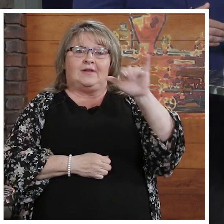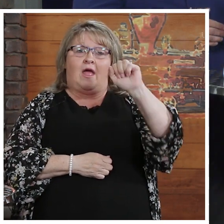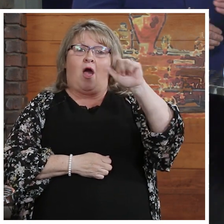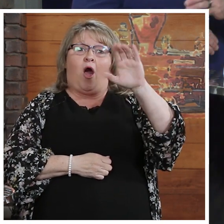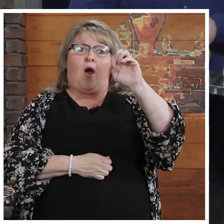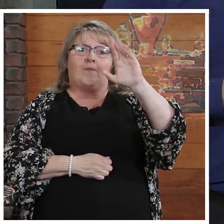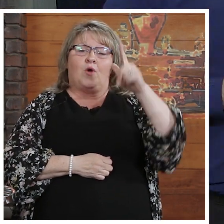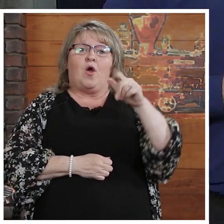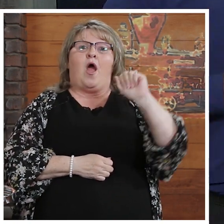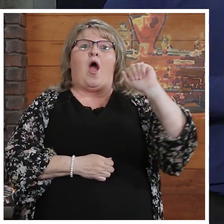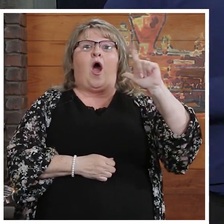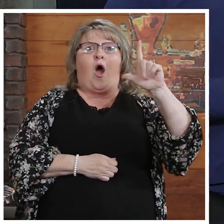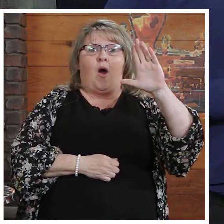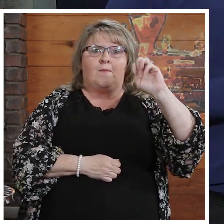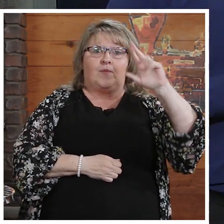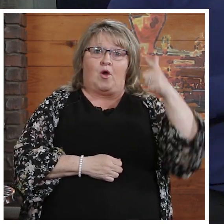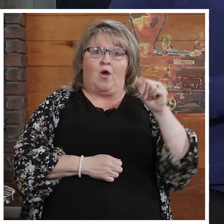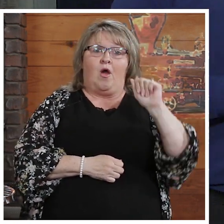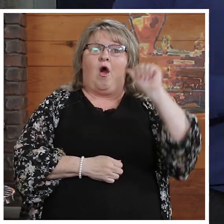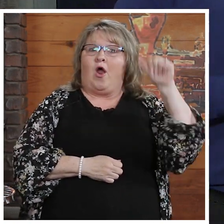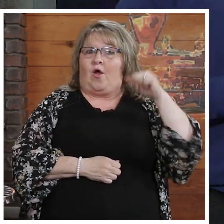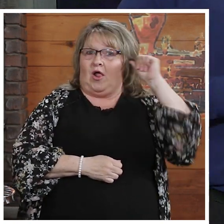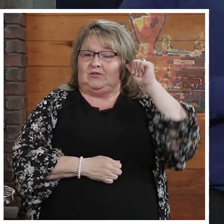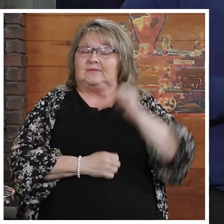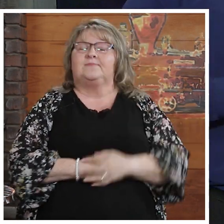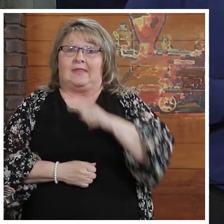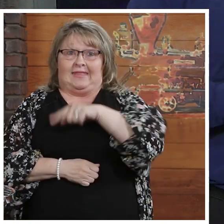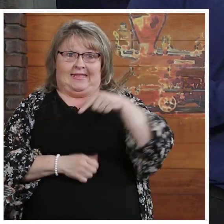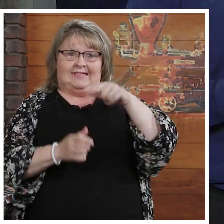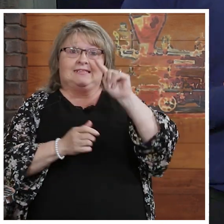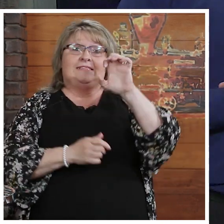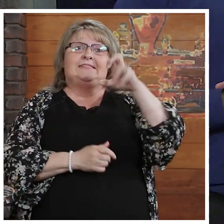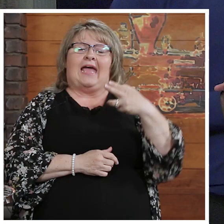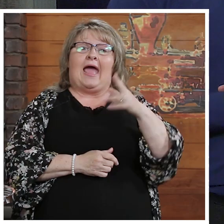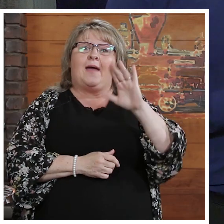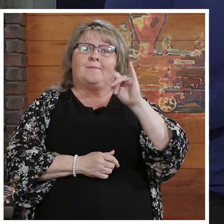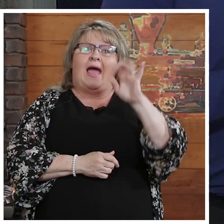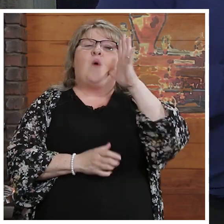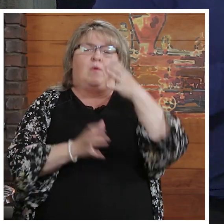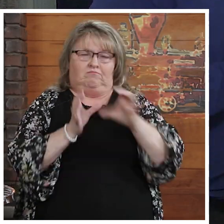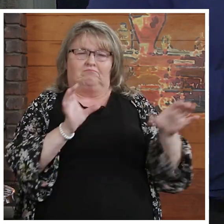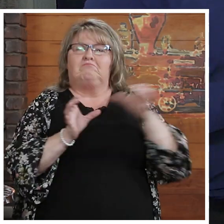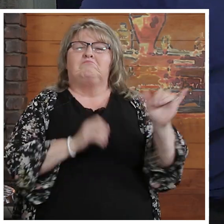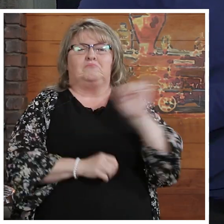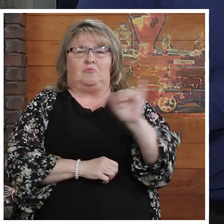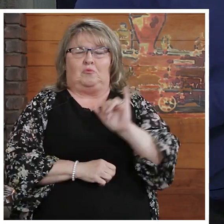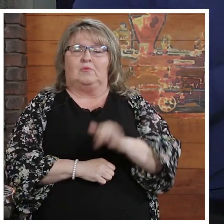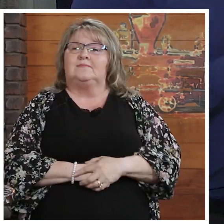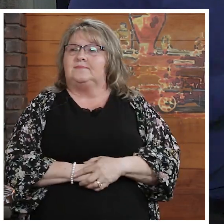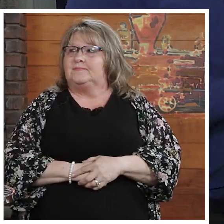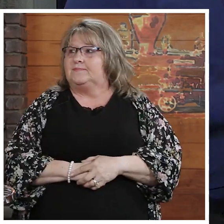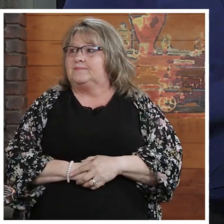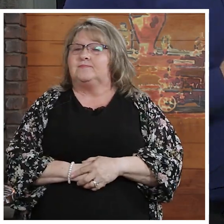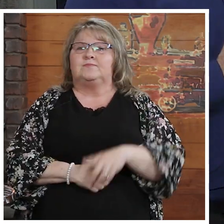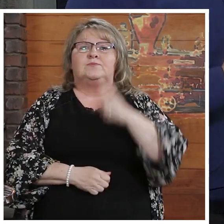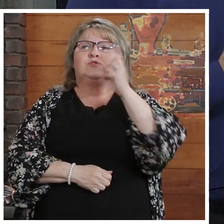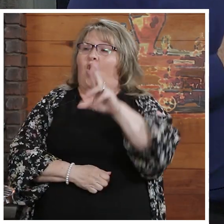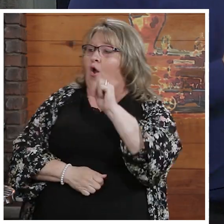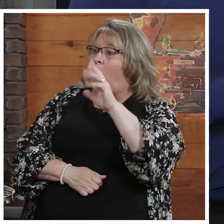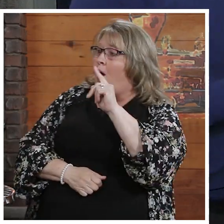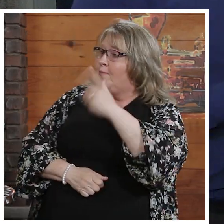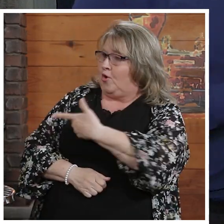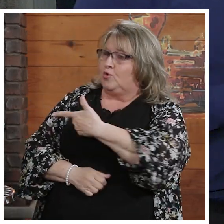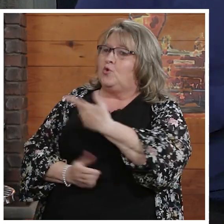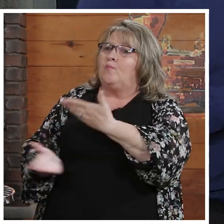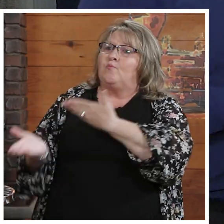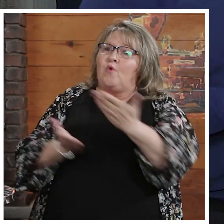Ahlberg Audiology. This TechByte will be closed caption for the hearing impaired. Dr. Ahlberg, you have brought some